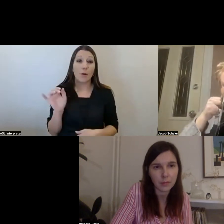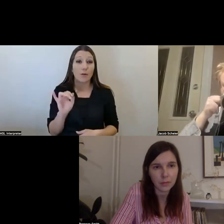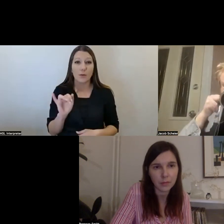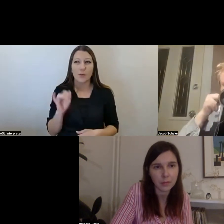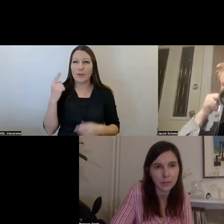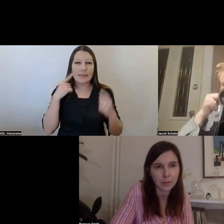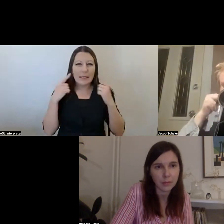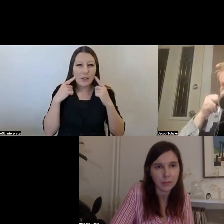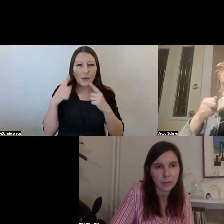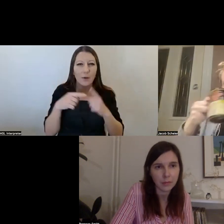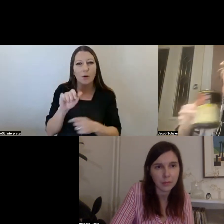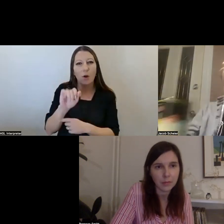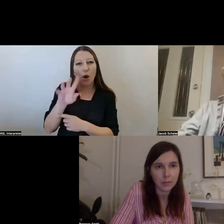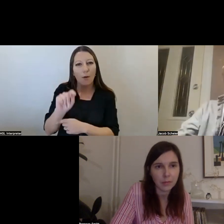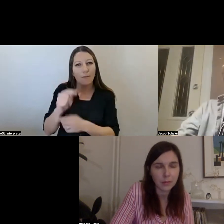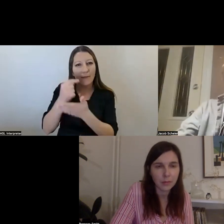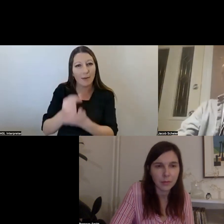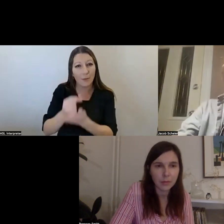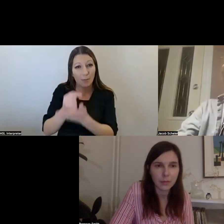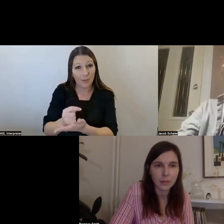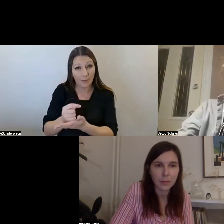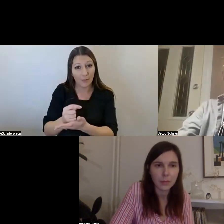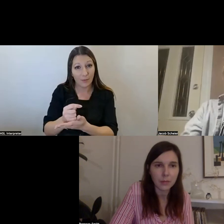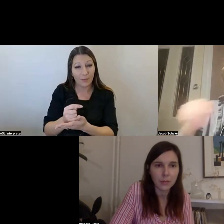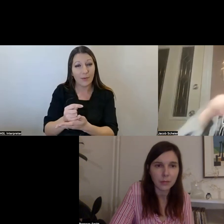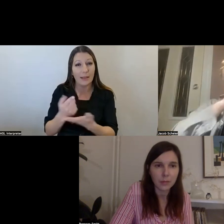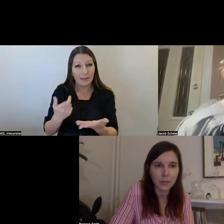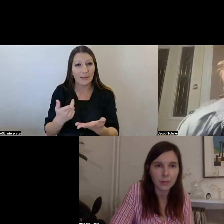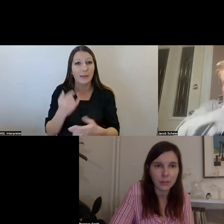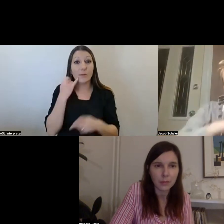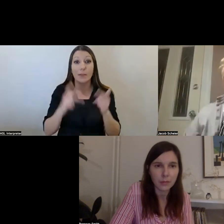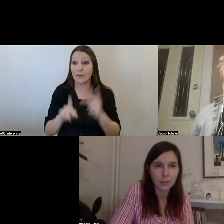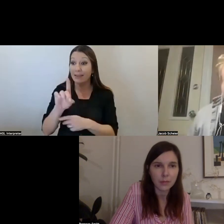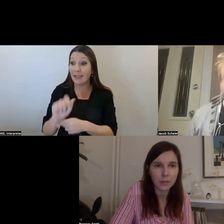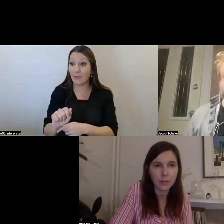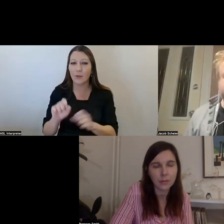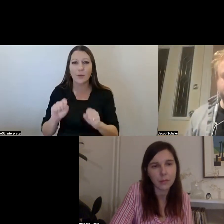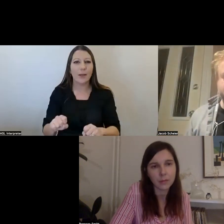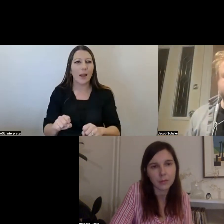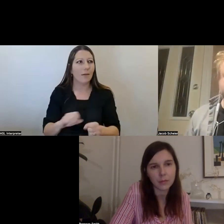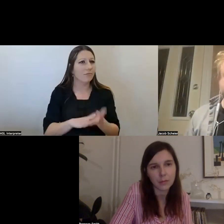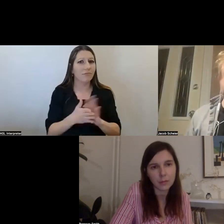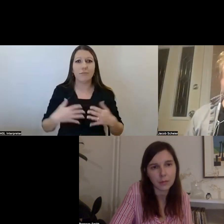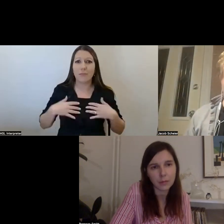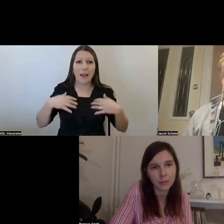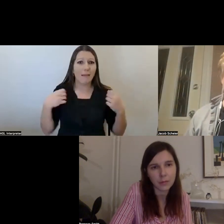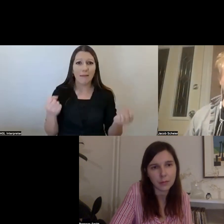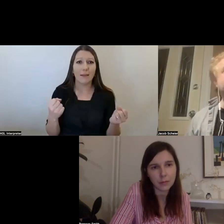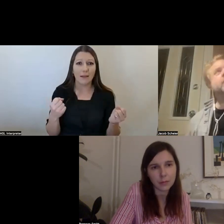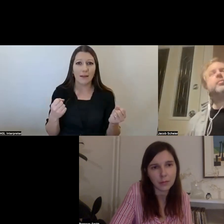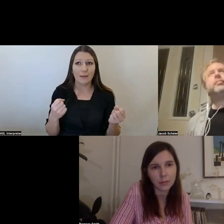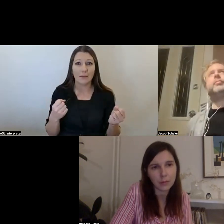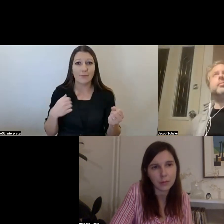that disabled people can heal themselves. Would you say it's about healing as